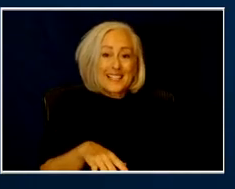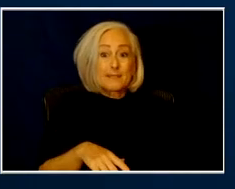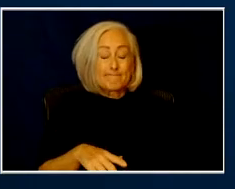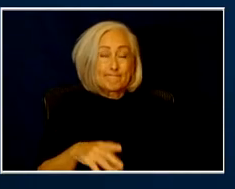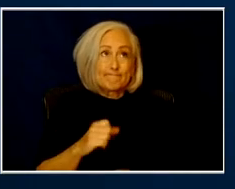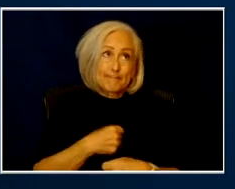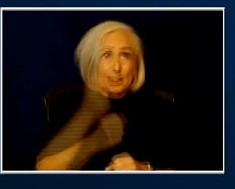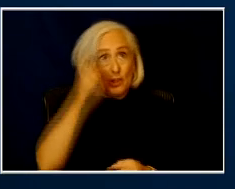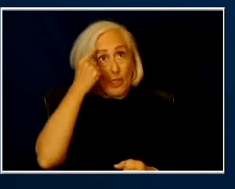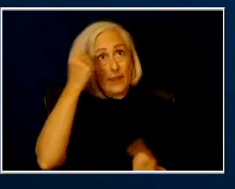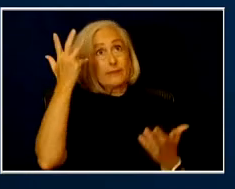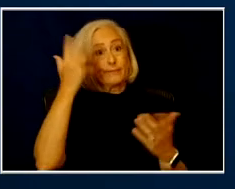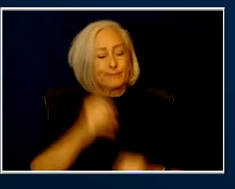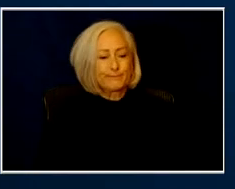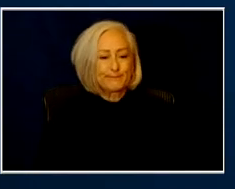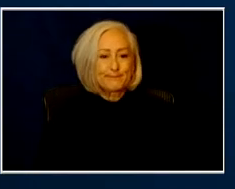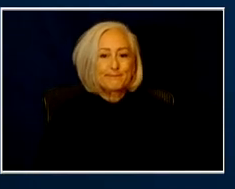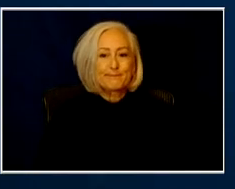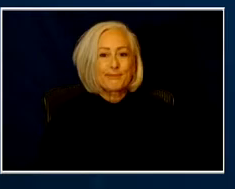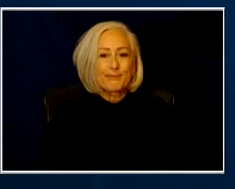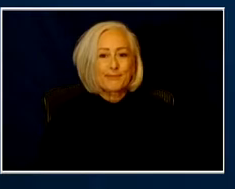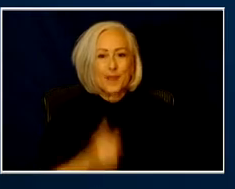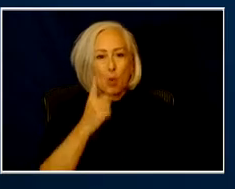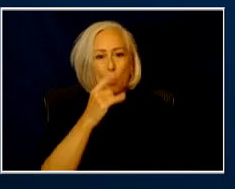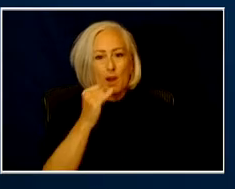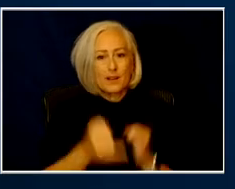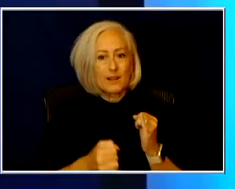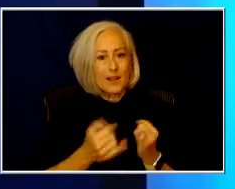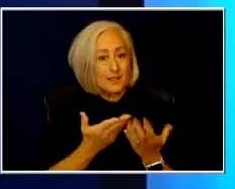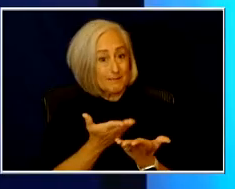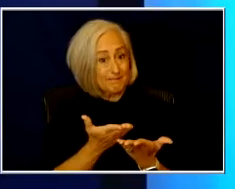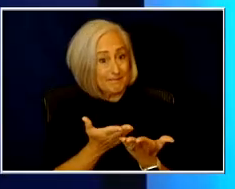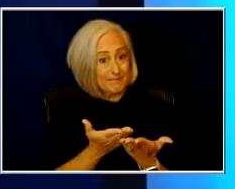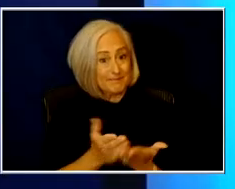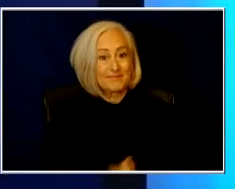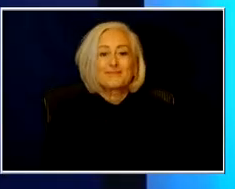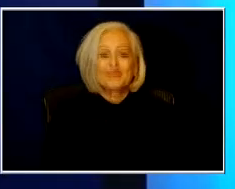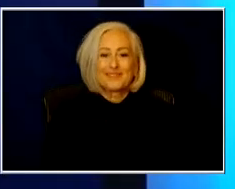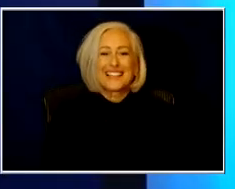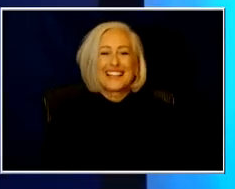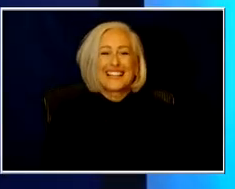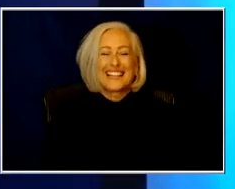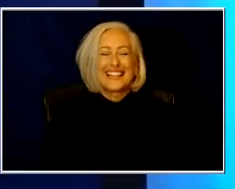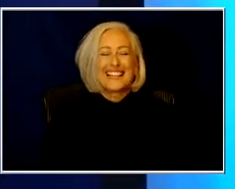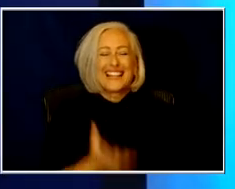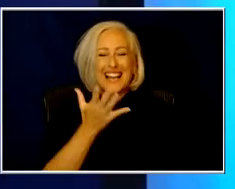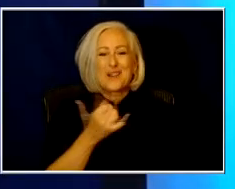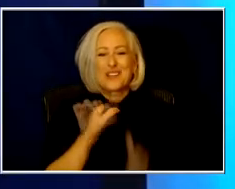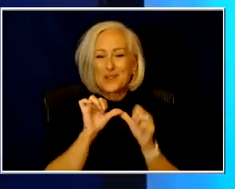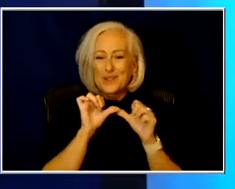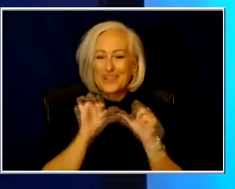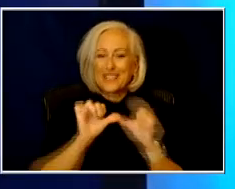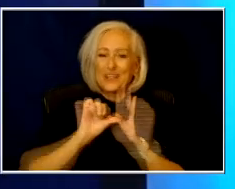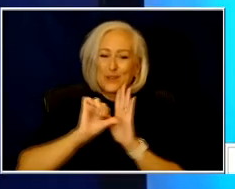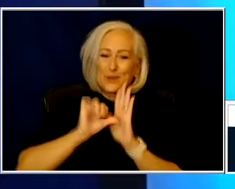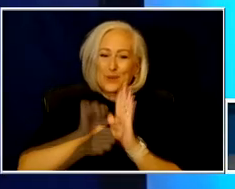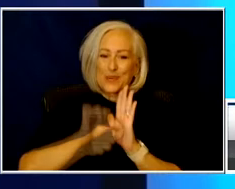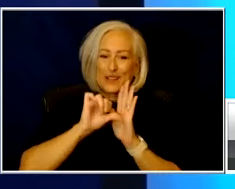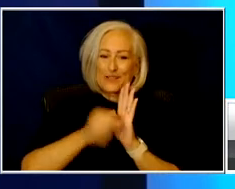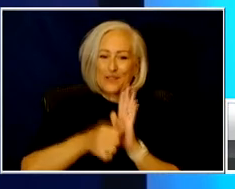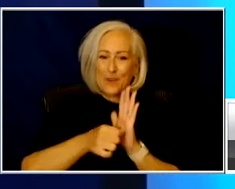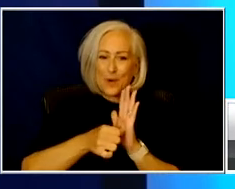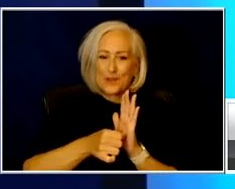yeah can I have some final thoughts Dr Hawkins yeah I would just like to continue to reinforce what our guest